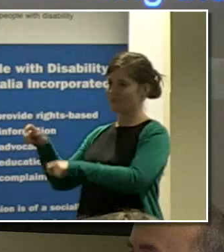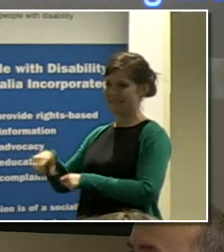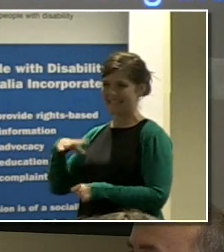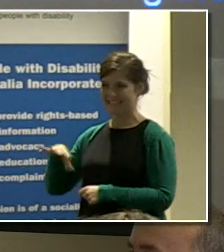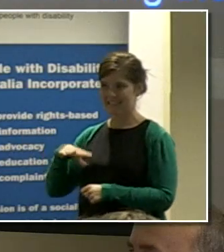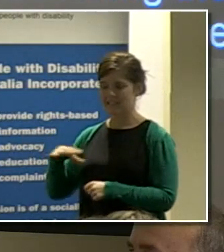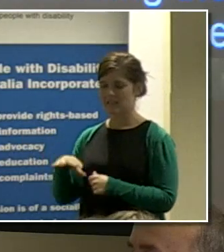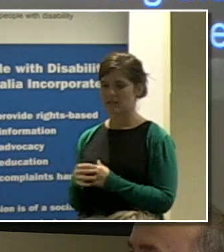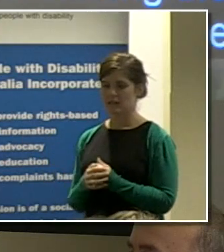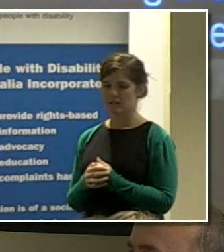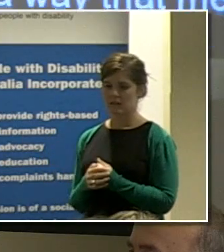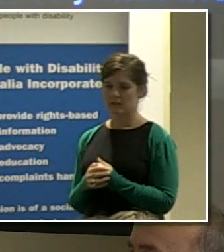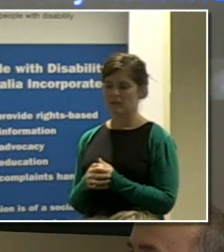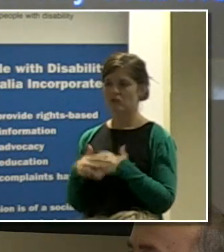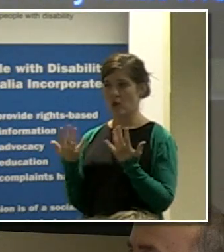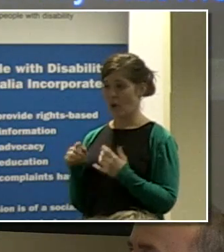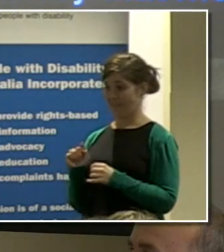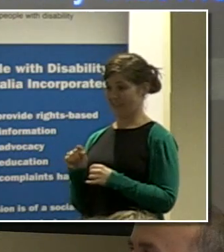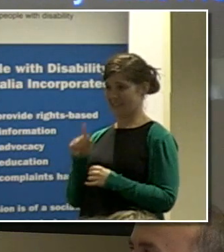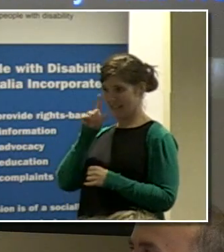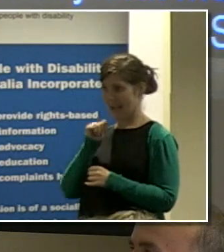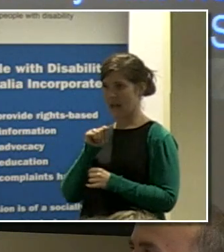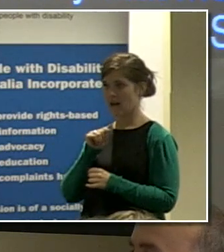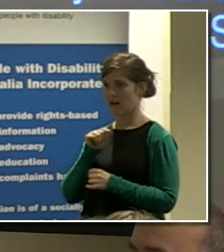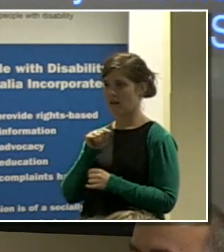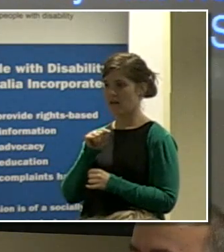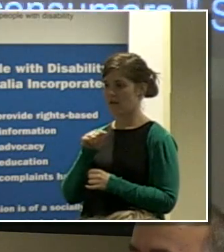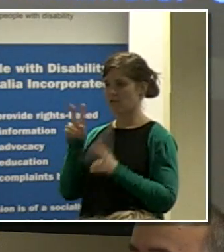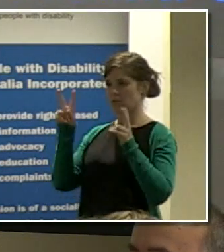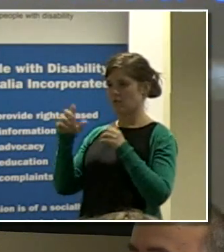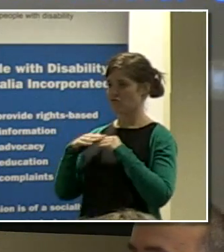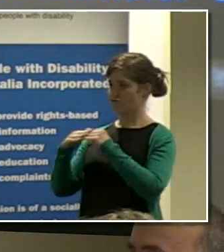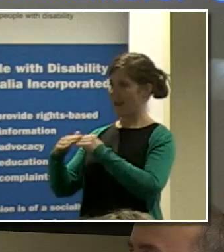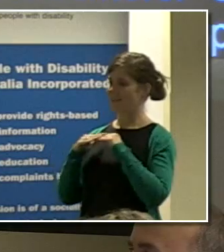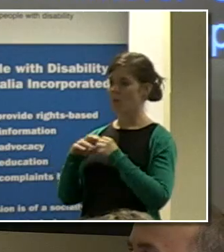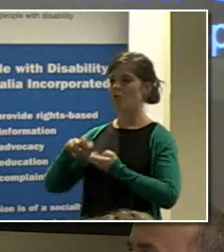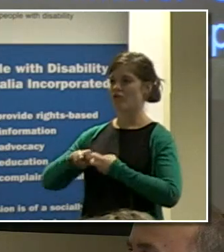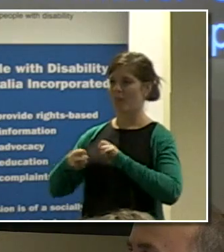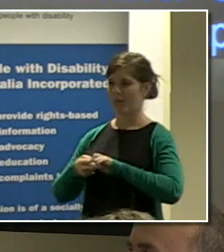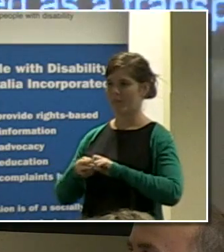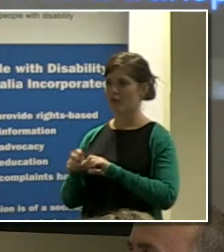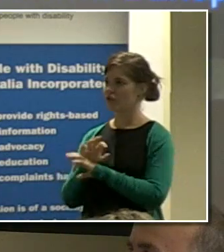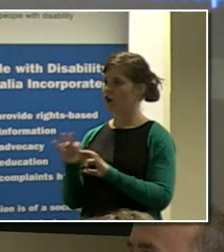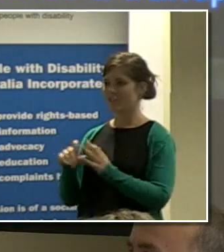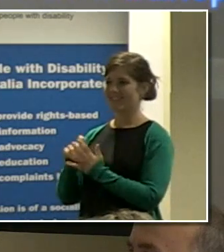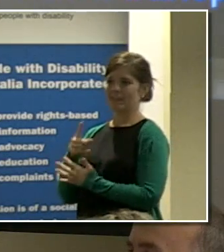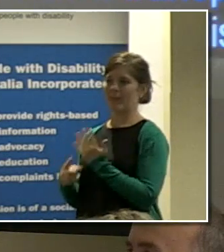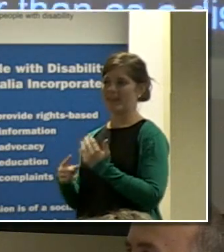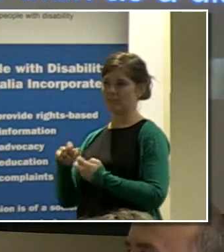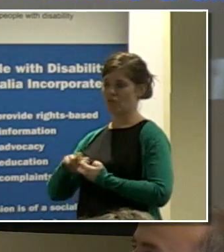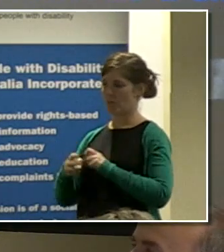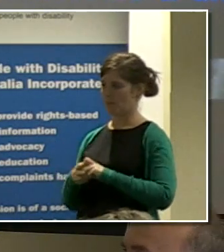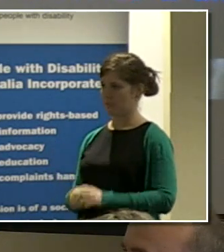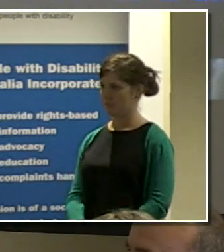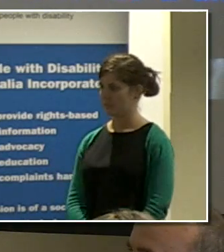so that can be tackled as a transport problem rather than as a disability problem.